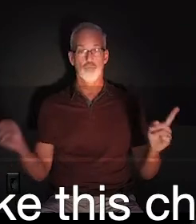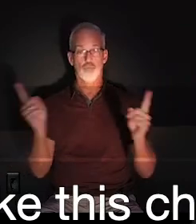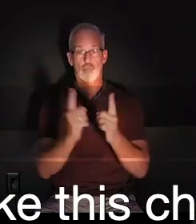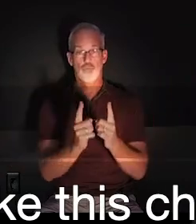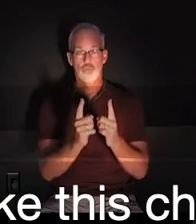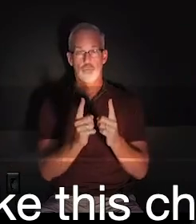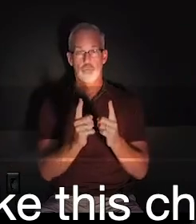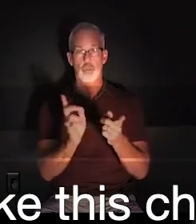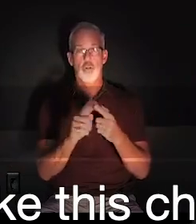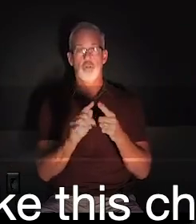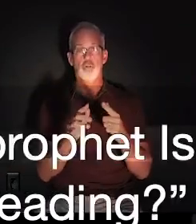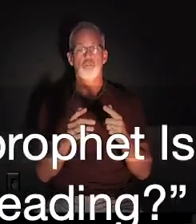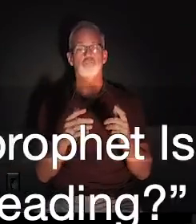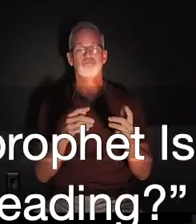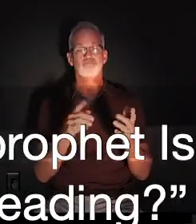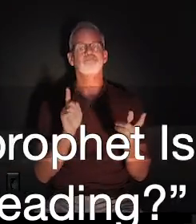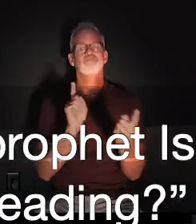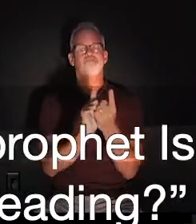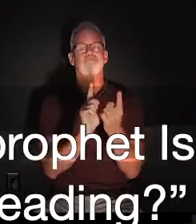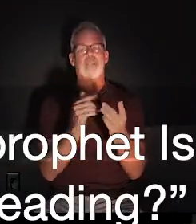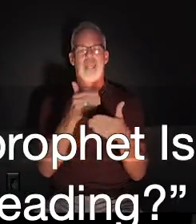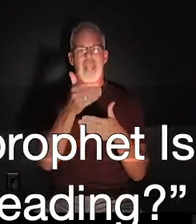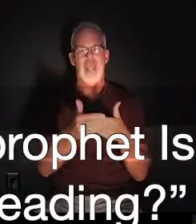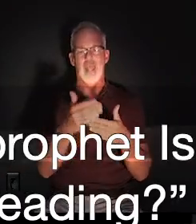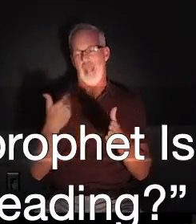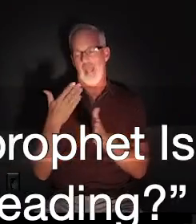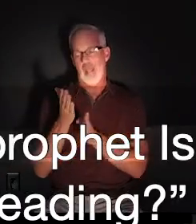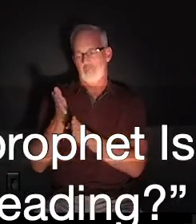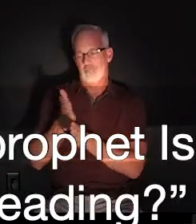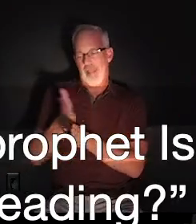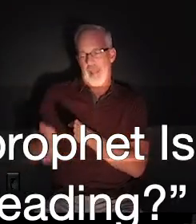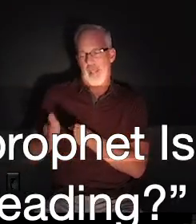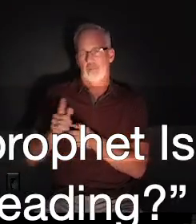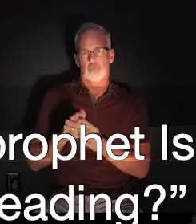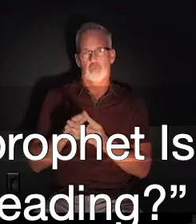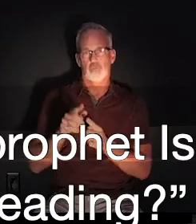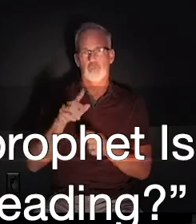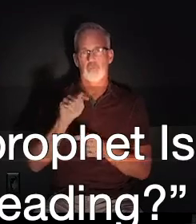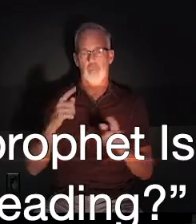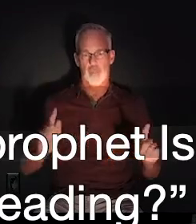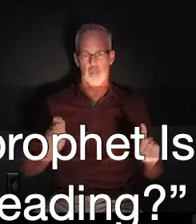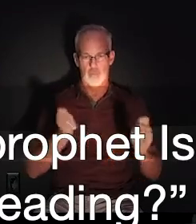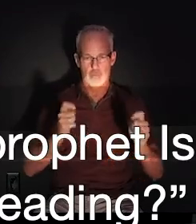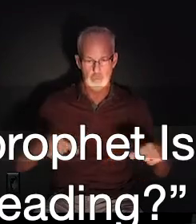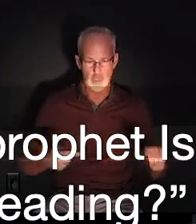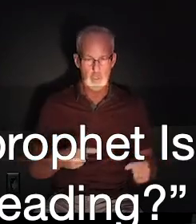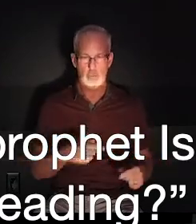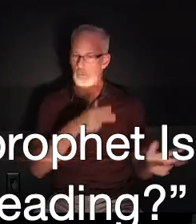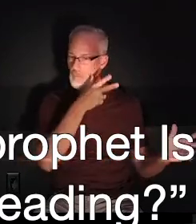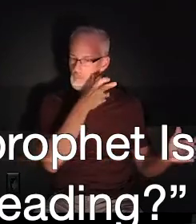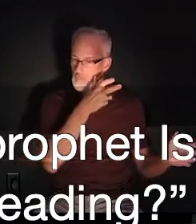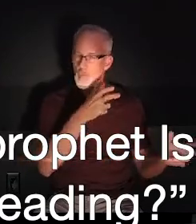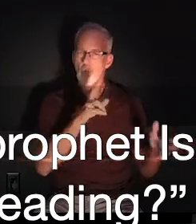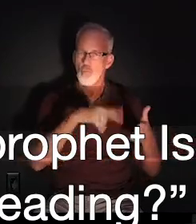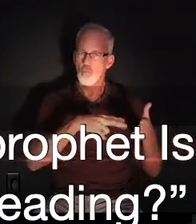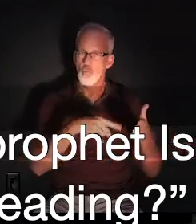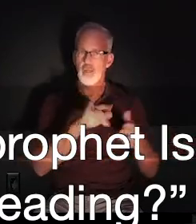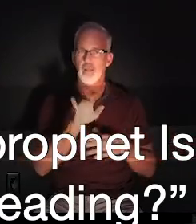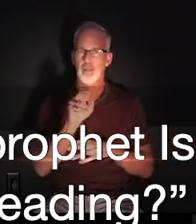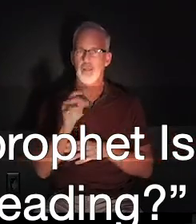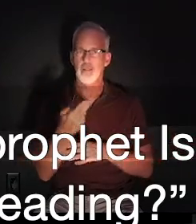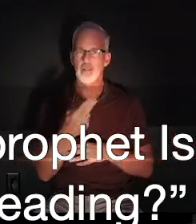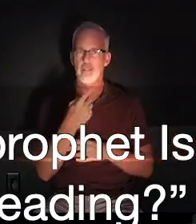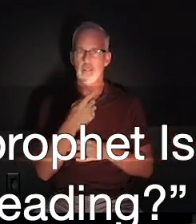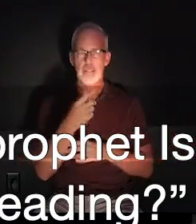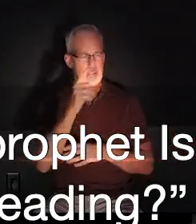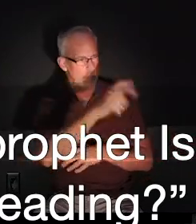and overtake this chariot. So Philip ran to him and heard him reading the prophet Isaiah, who said, do